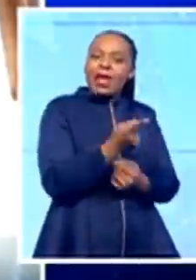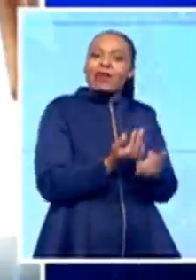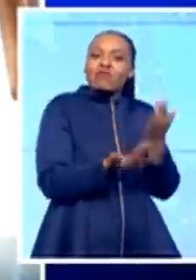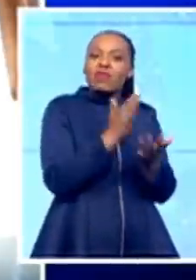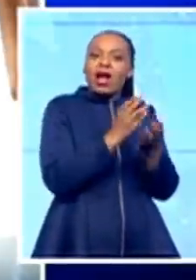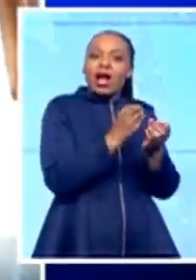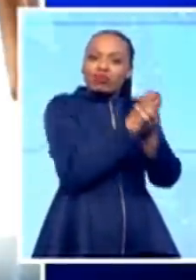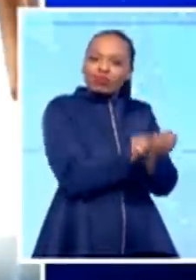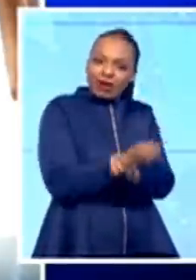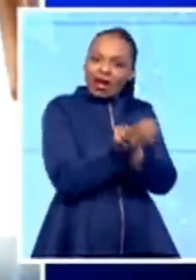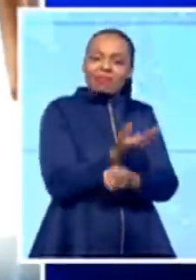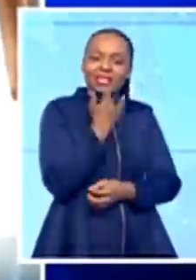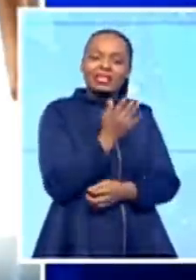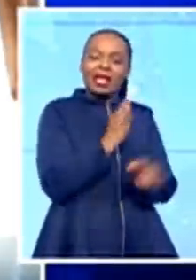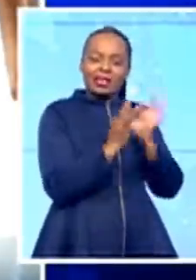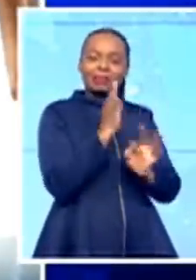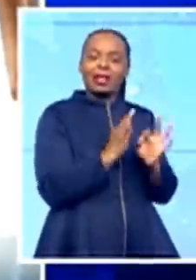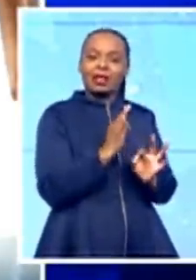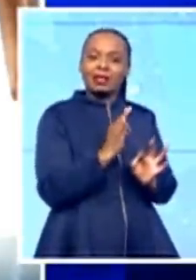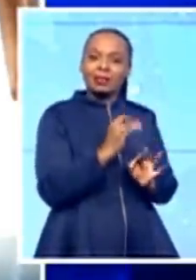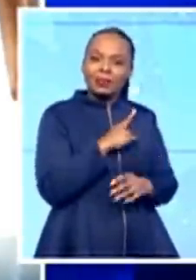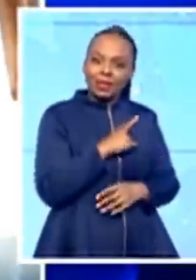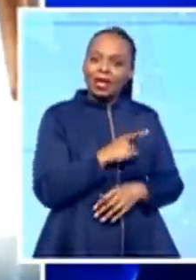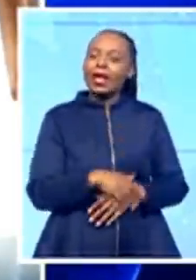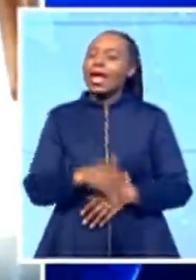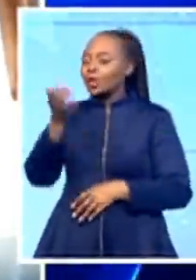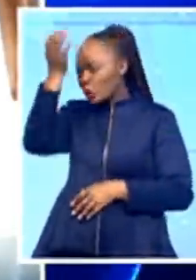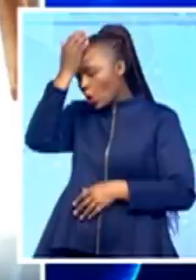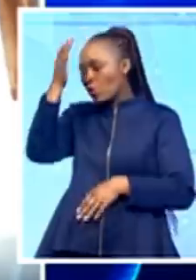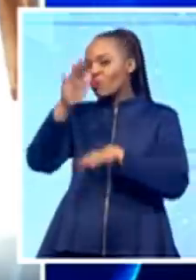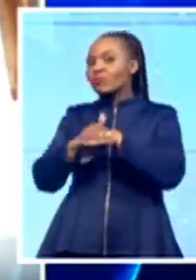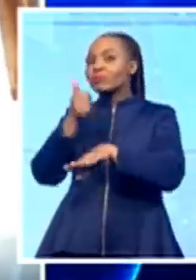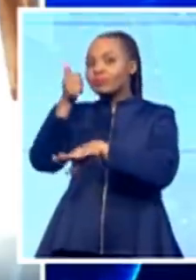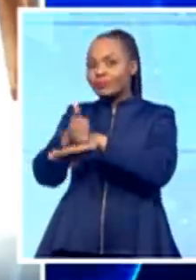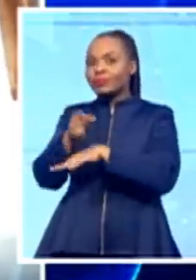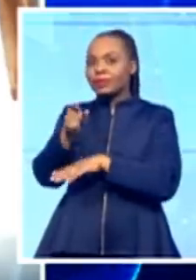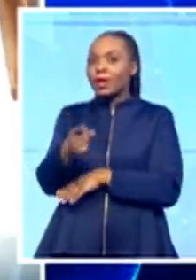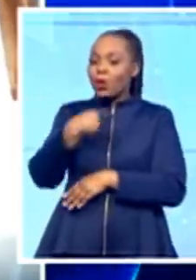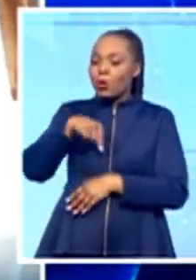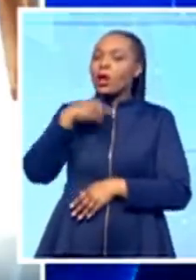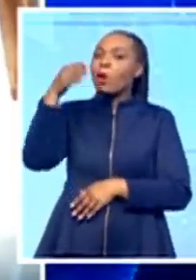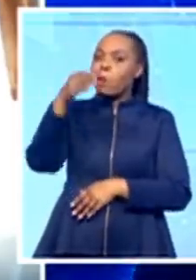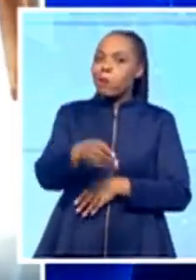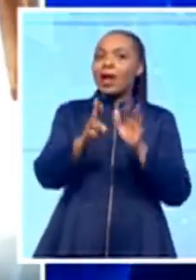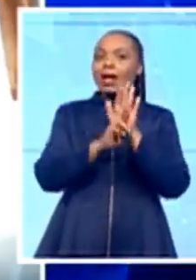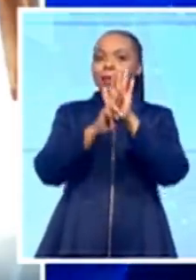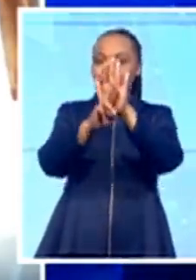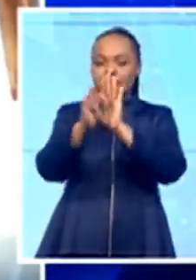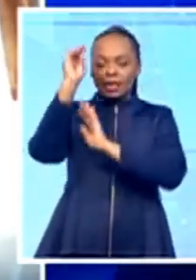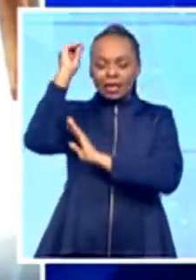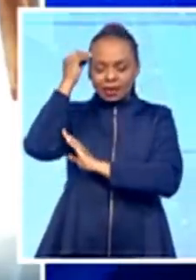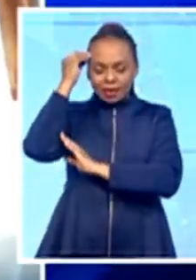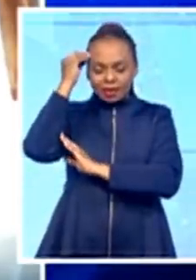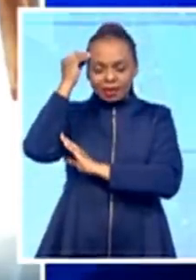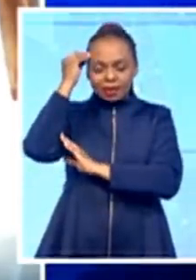foundation is the Jacob Zuma Foundation. We are here to represent the interests of President Zuma. And the interests of